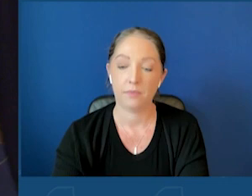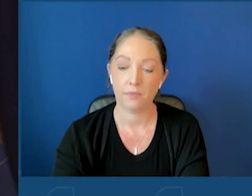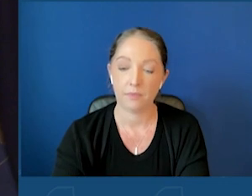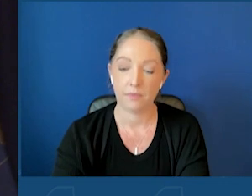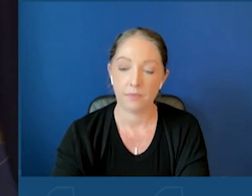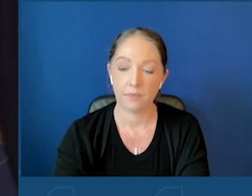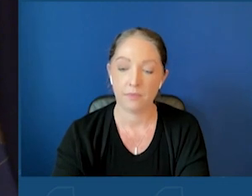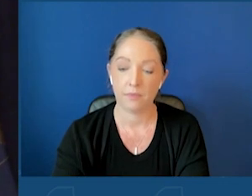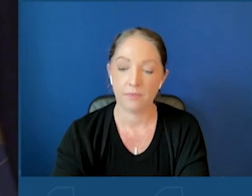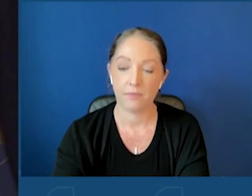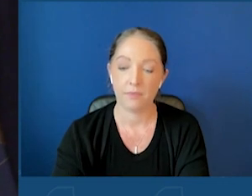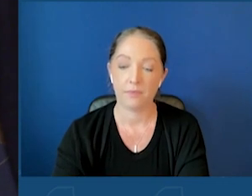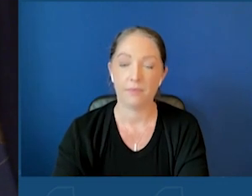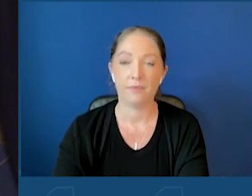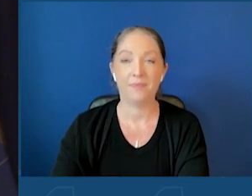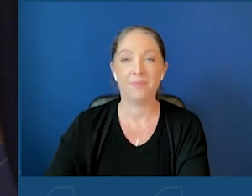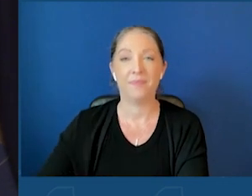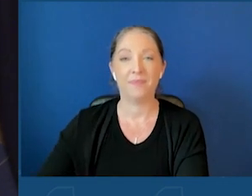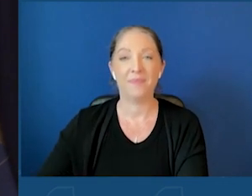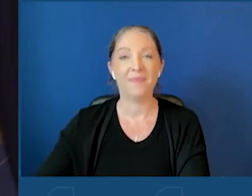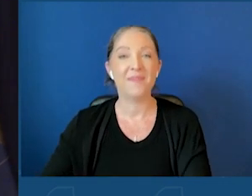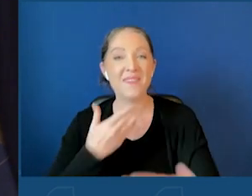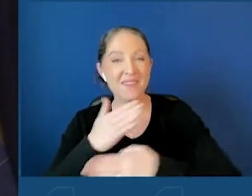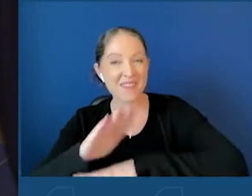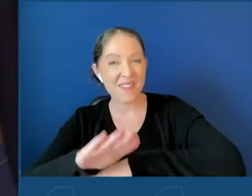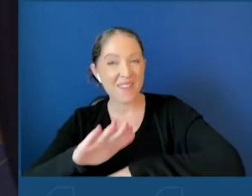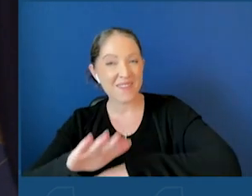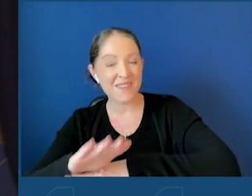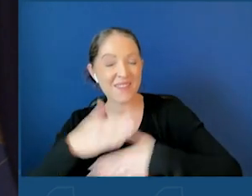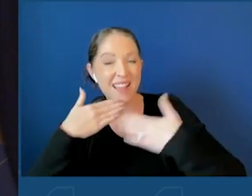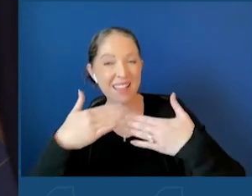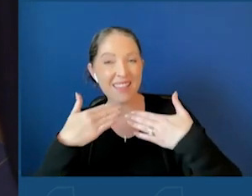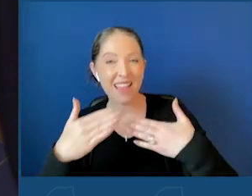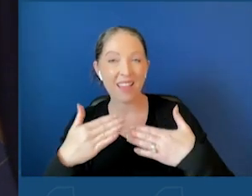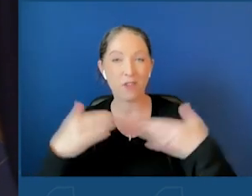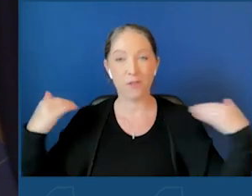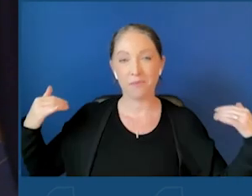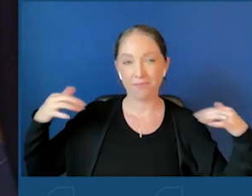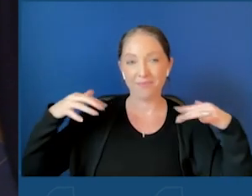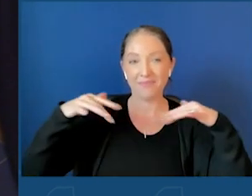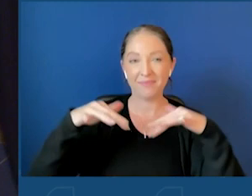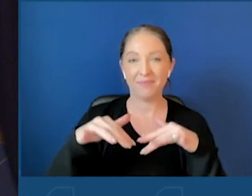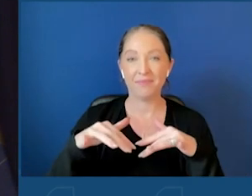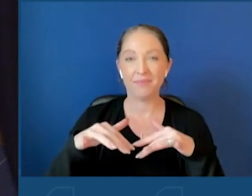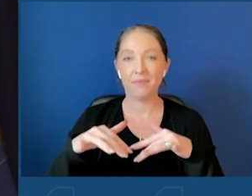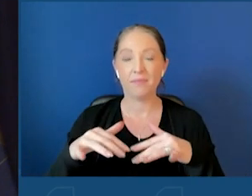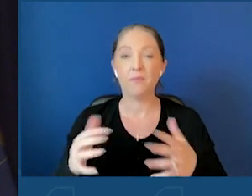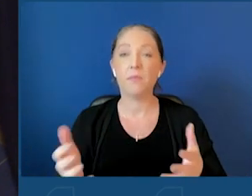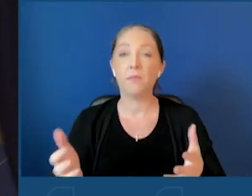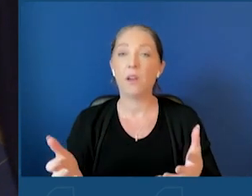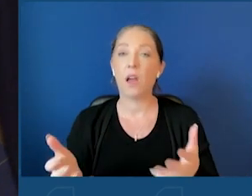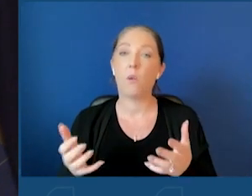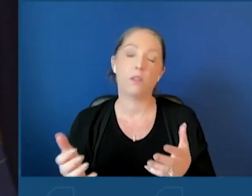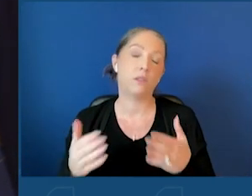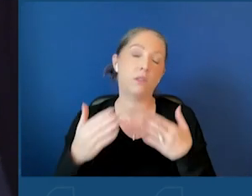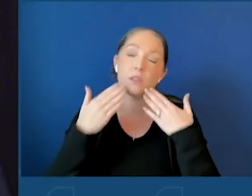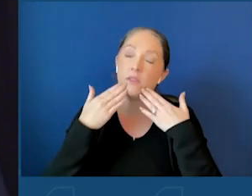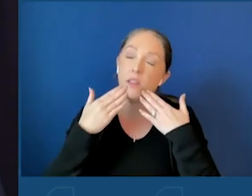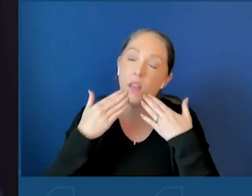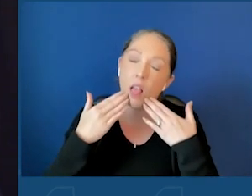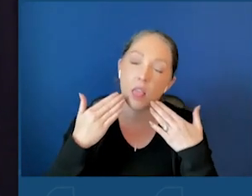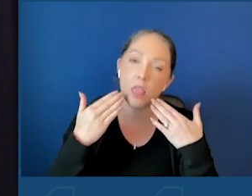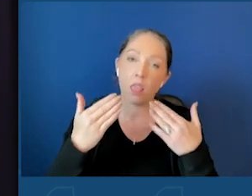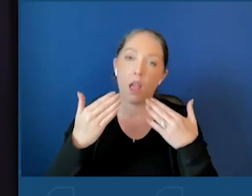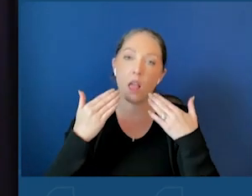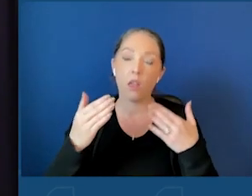Good afternoon, everybody. Thank you so much for coming together. I want to extend a huge thank you to Senator Hochul's office